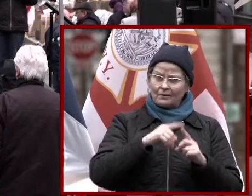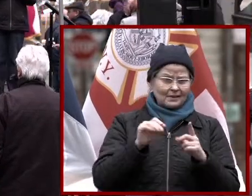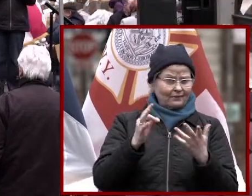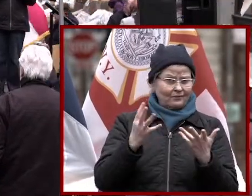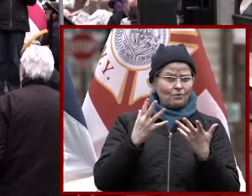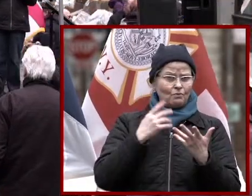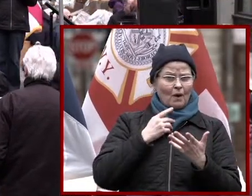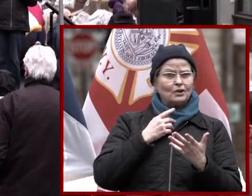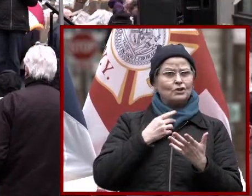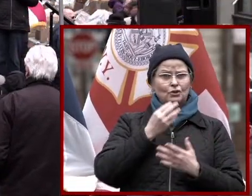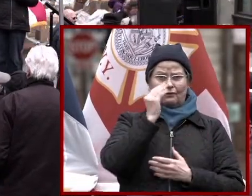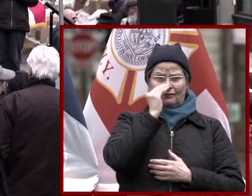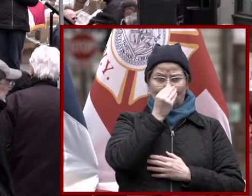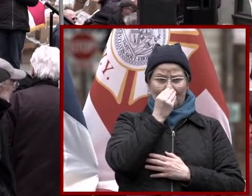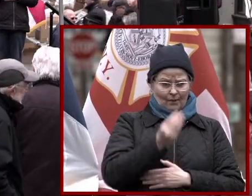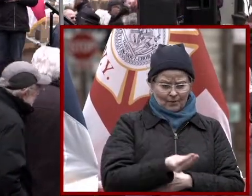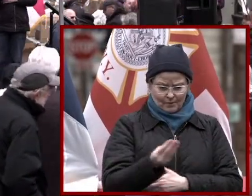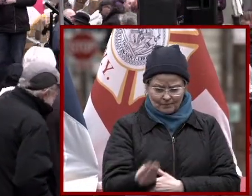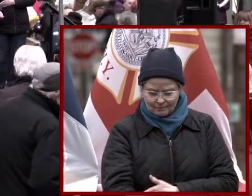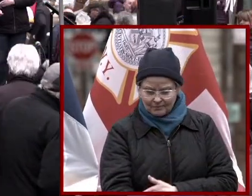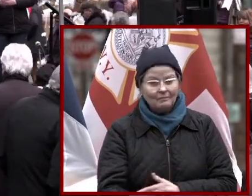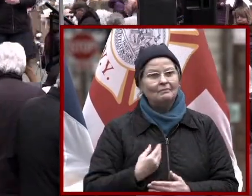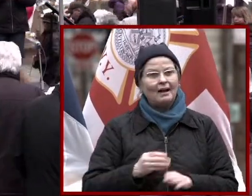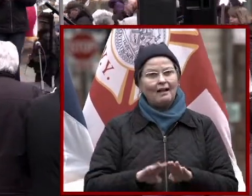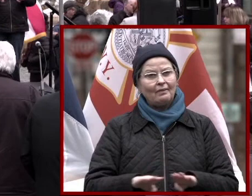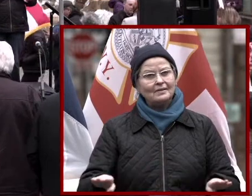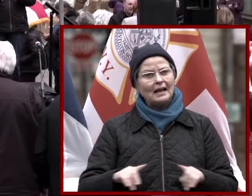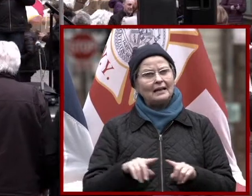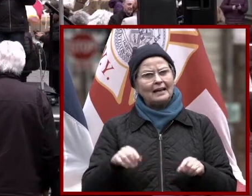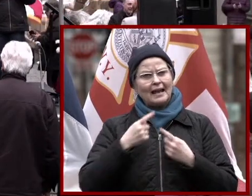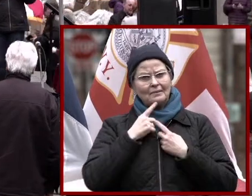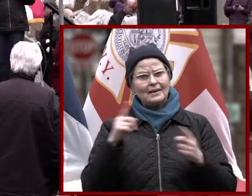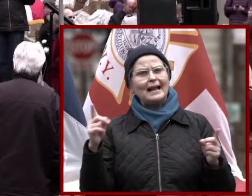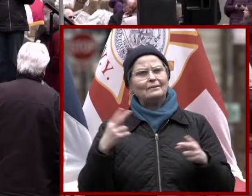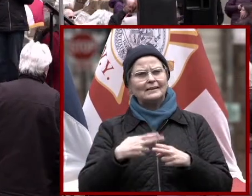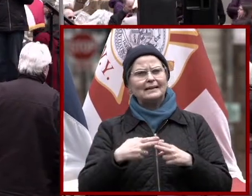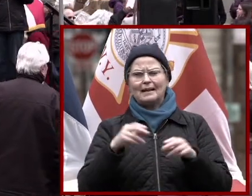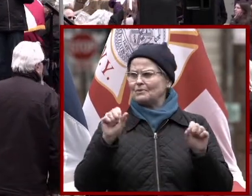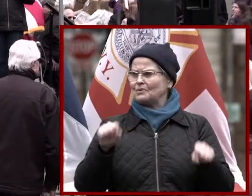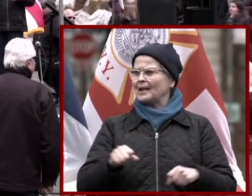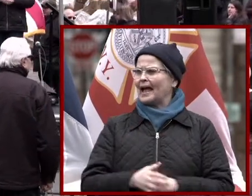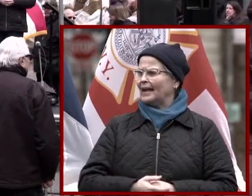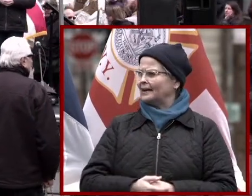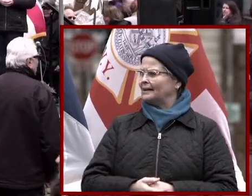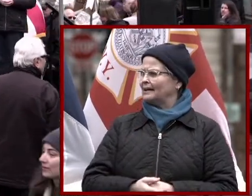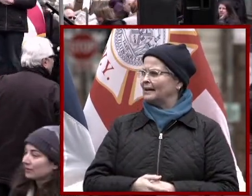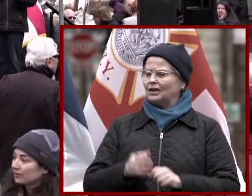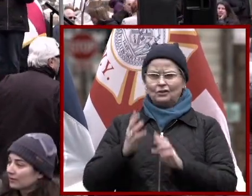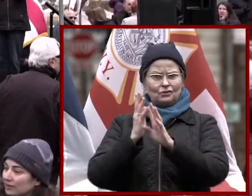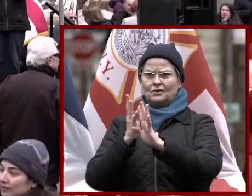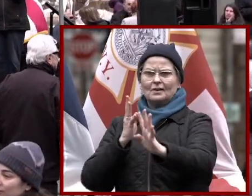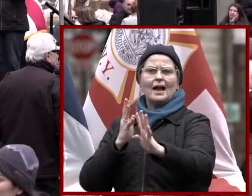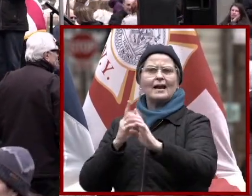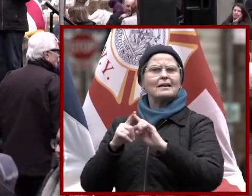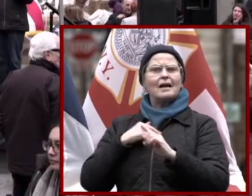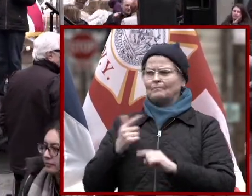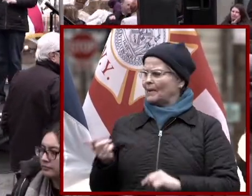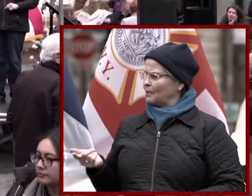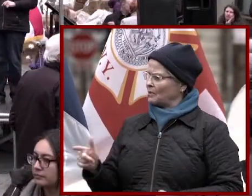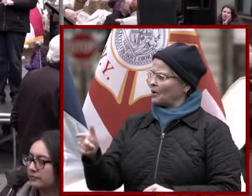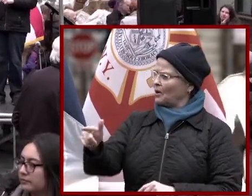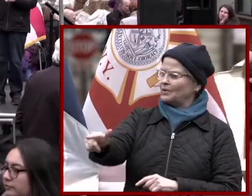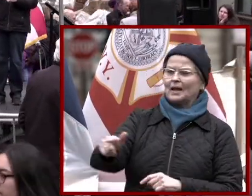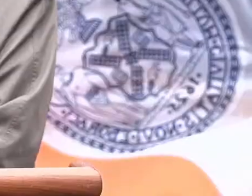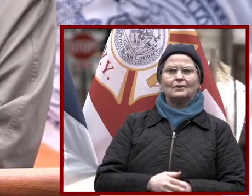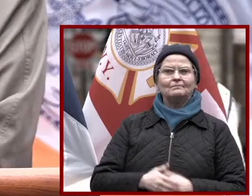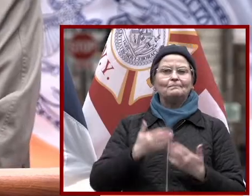come and lay a flower at the sidewalk here and announce a name, please just line up. We would appreciate as many people that would like to do that. Thank